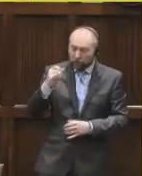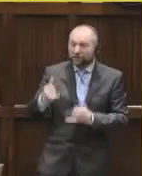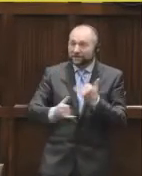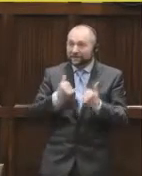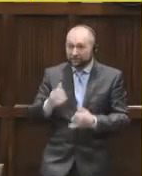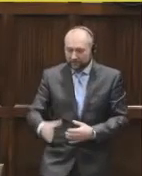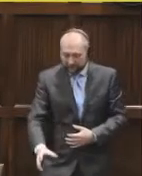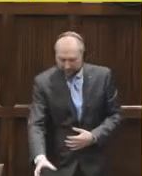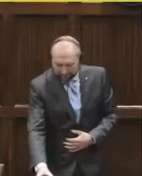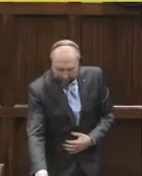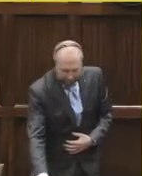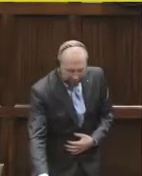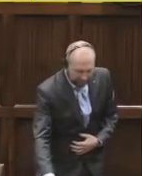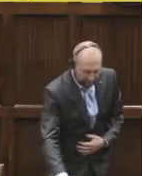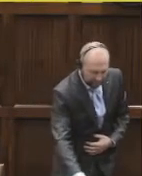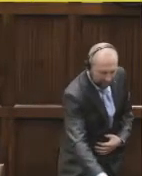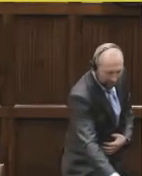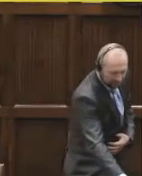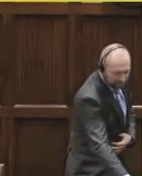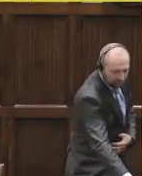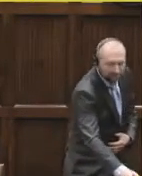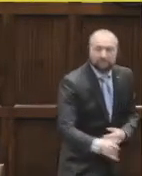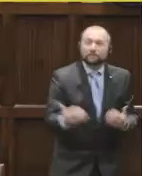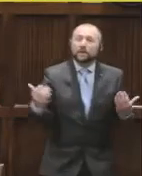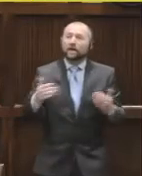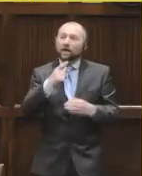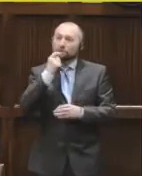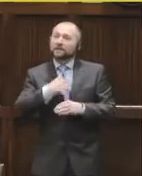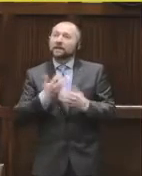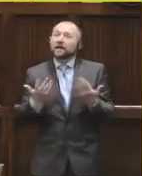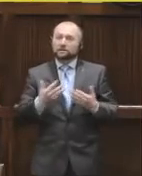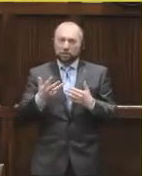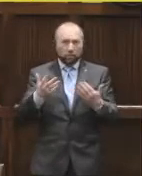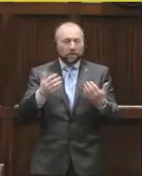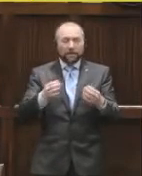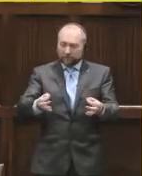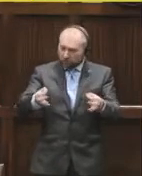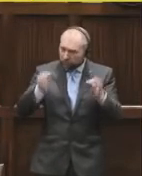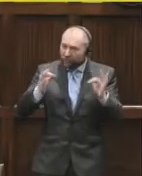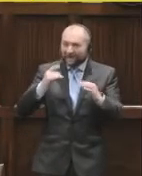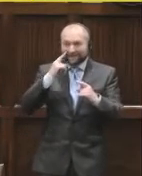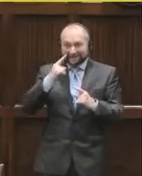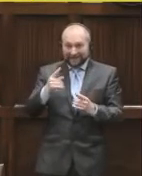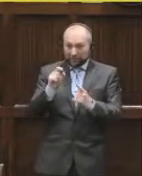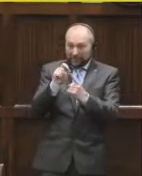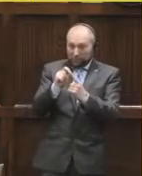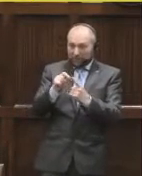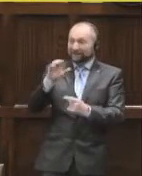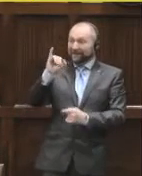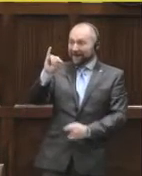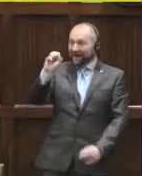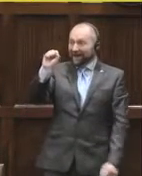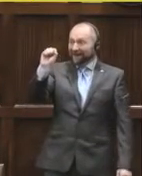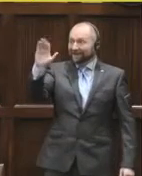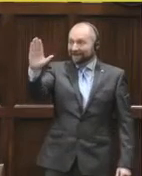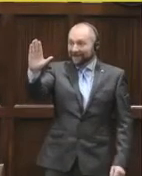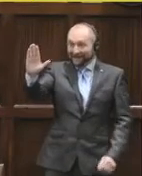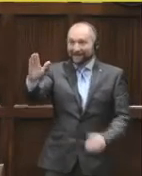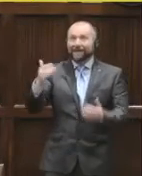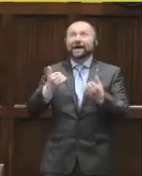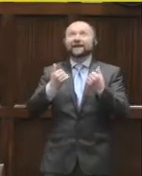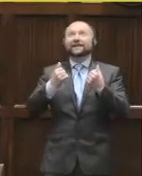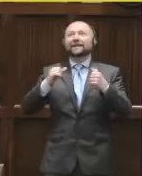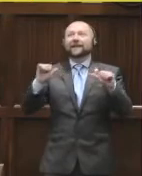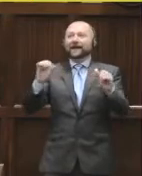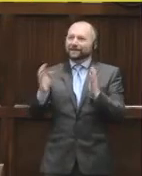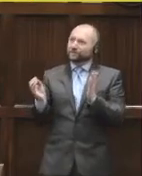want to very much welcome the fact that we're now at the point of ensuring that ISL is finally taking its